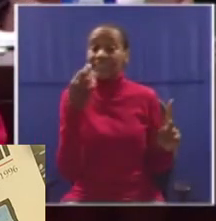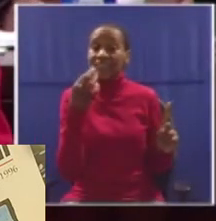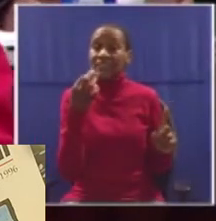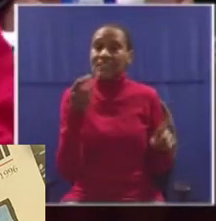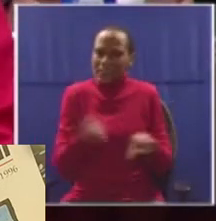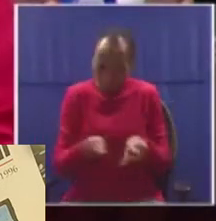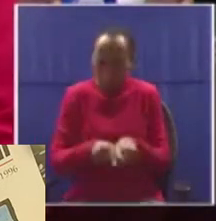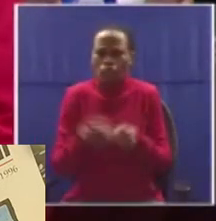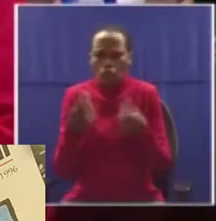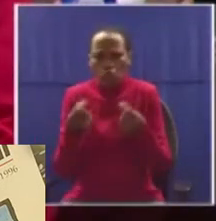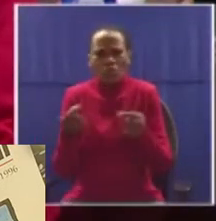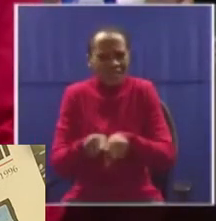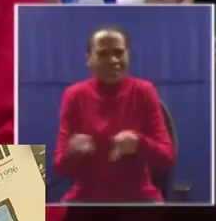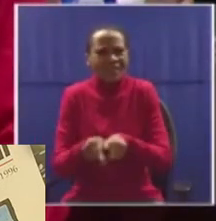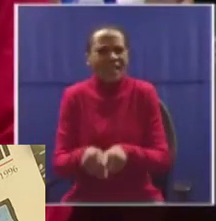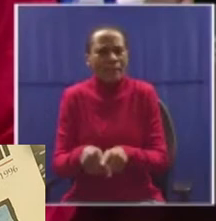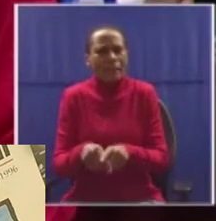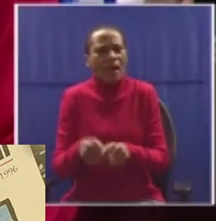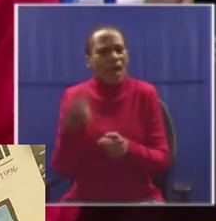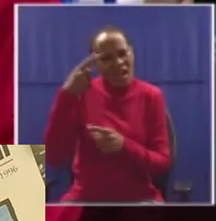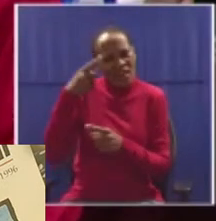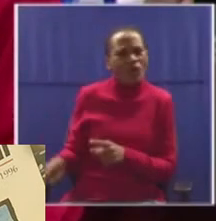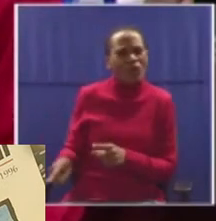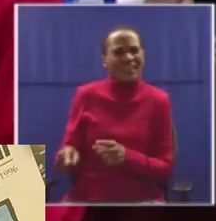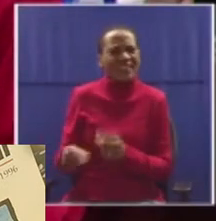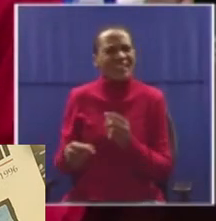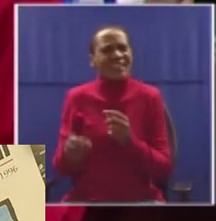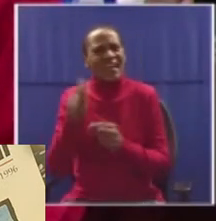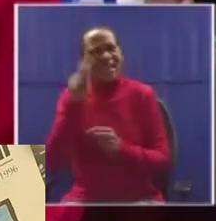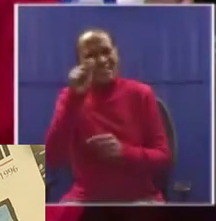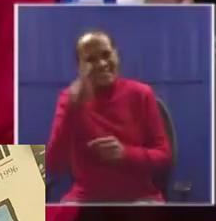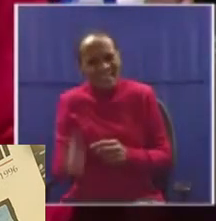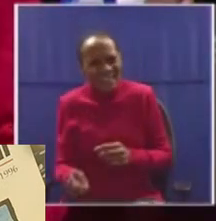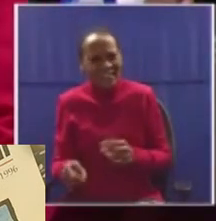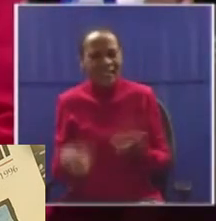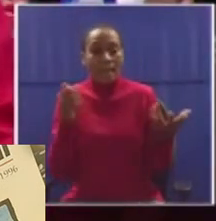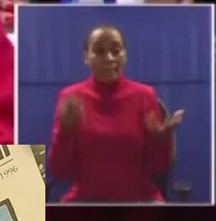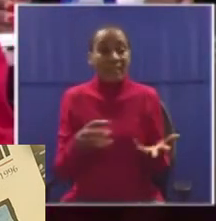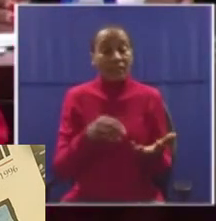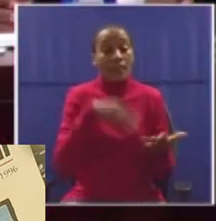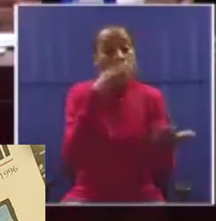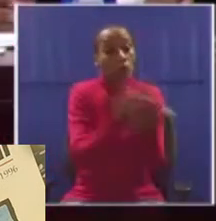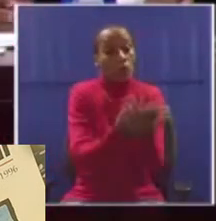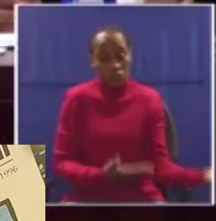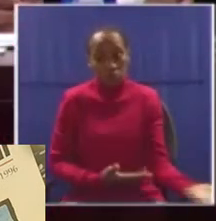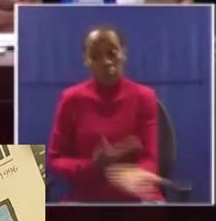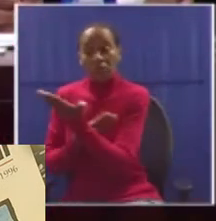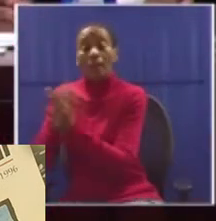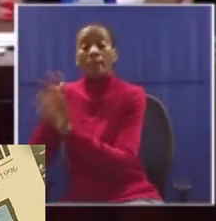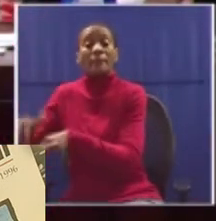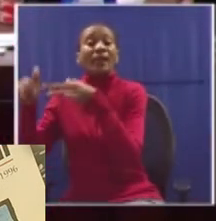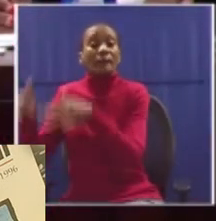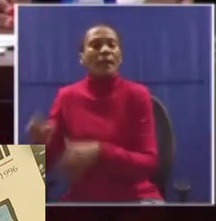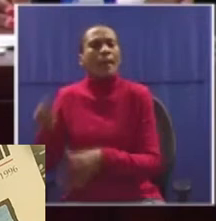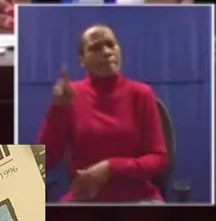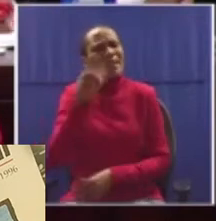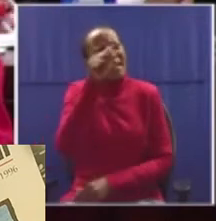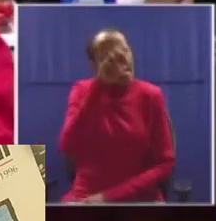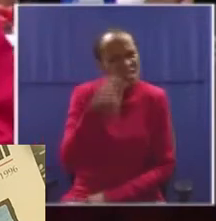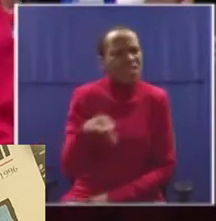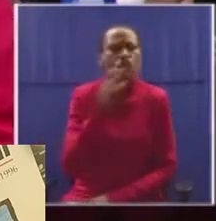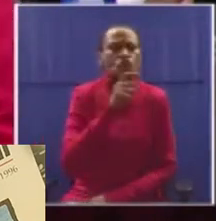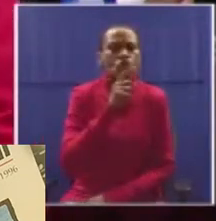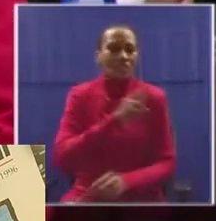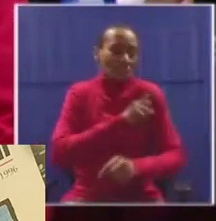stands accused of money laundering and tax evasion and a substantial motion was brought to this Parliament the fact that the ANC uses its